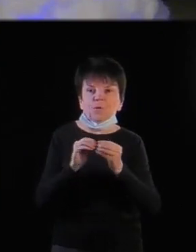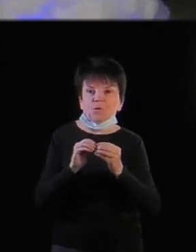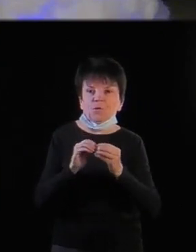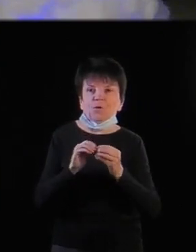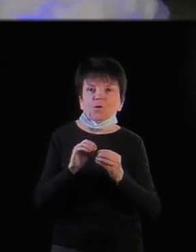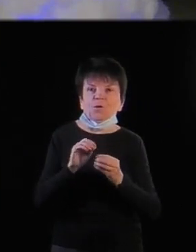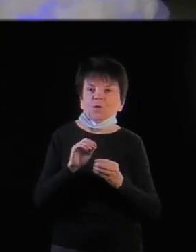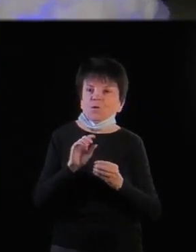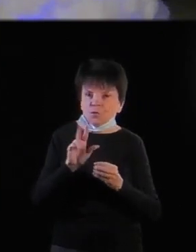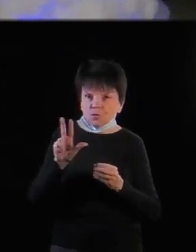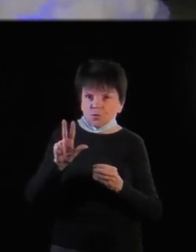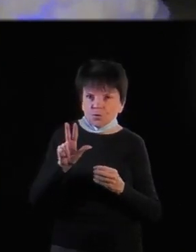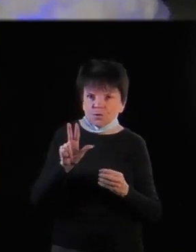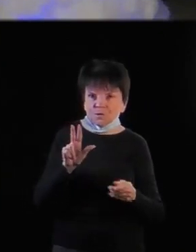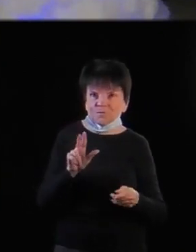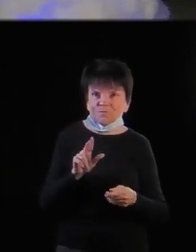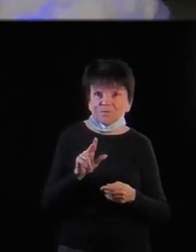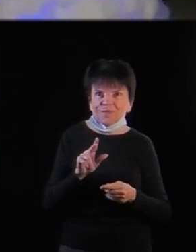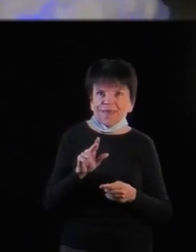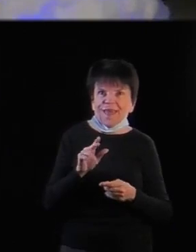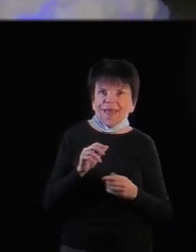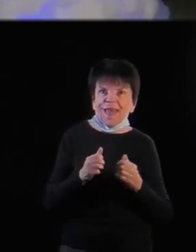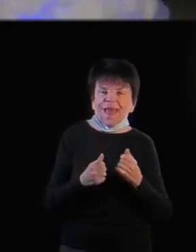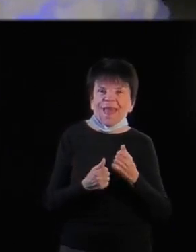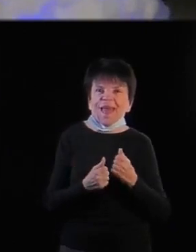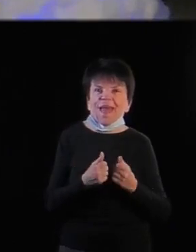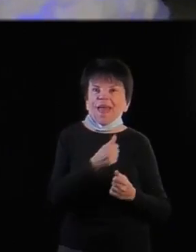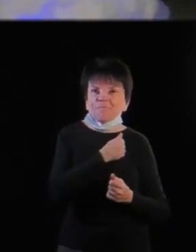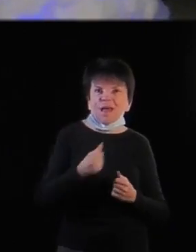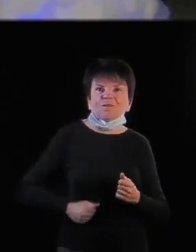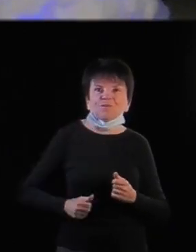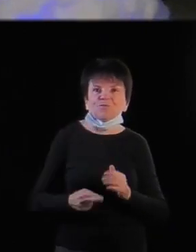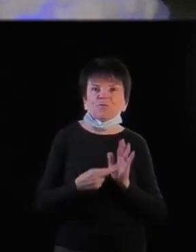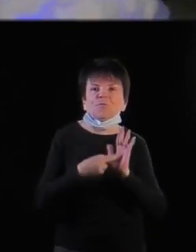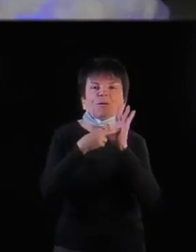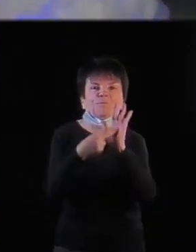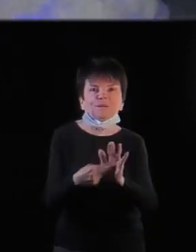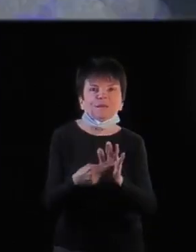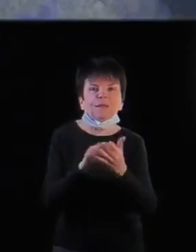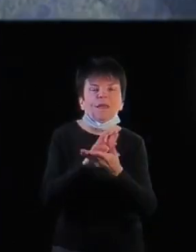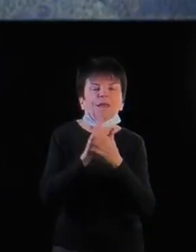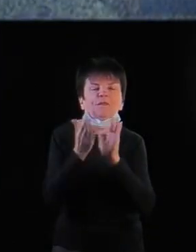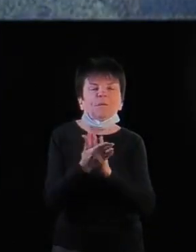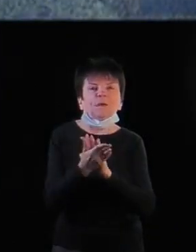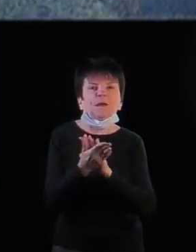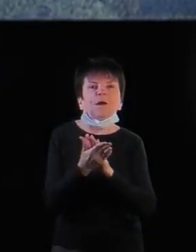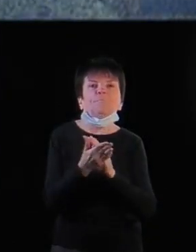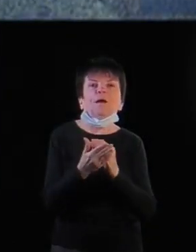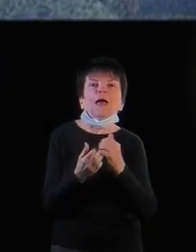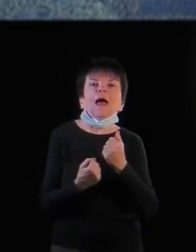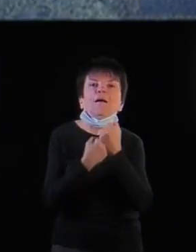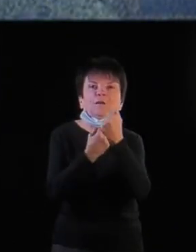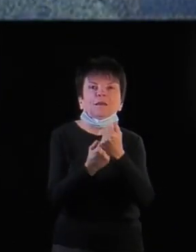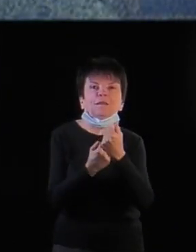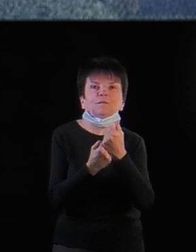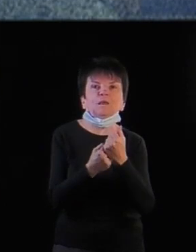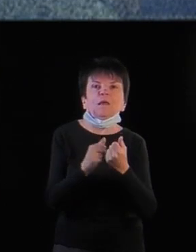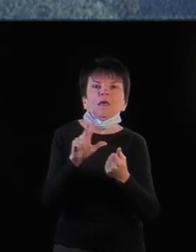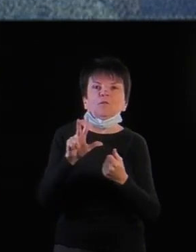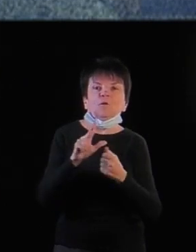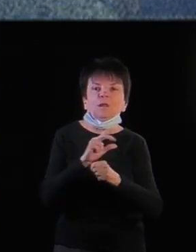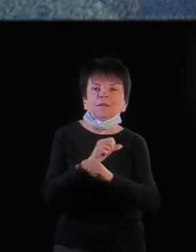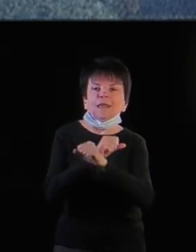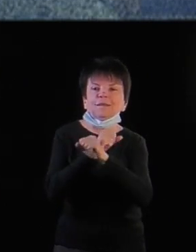Ambassadors represent, they become advocates, and third, they defend. They defend. Now,